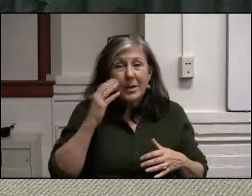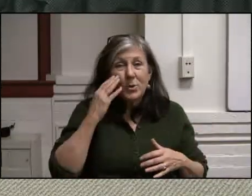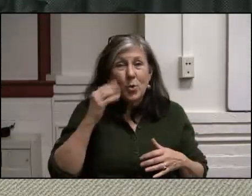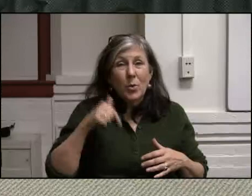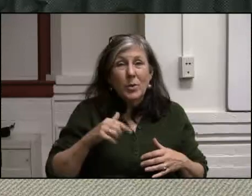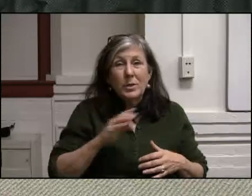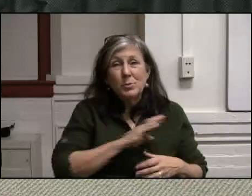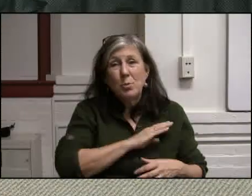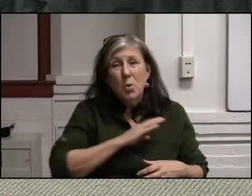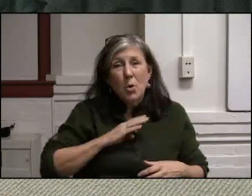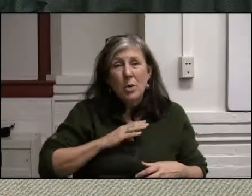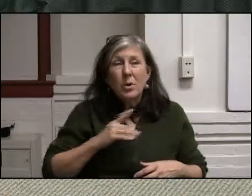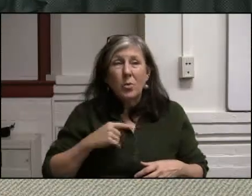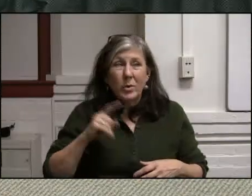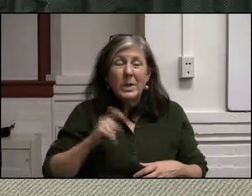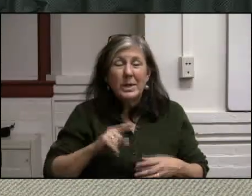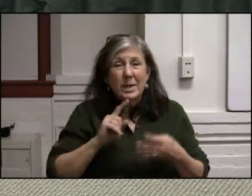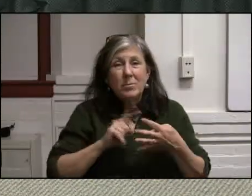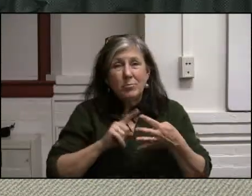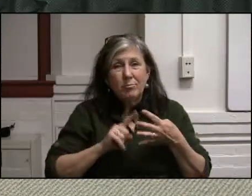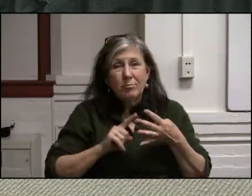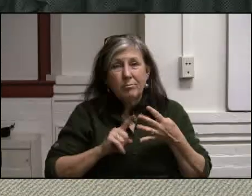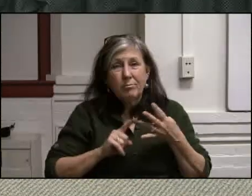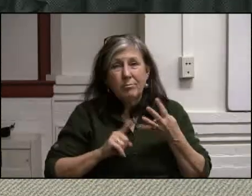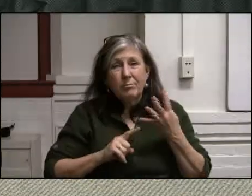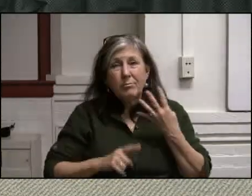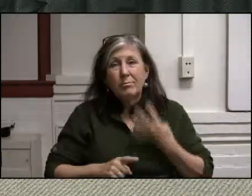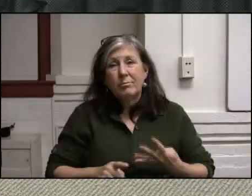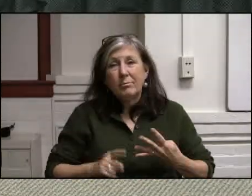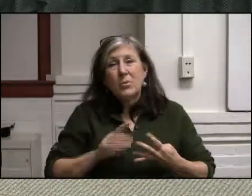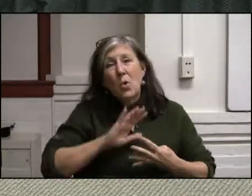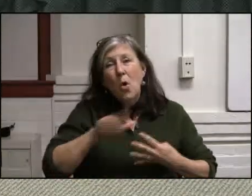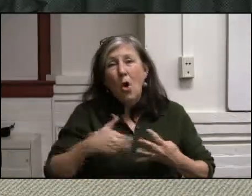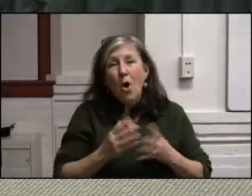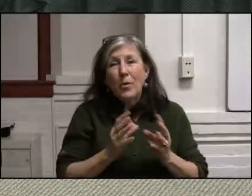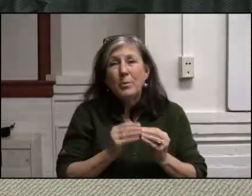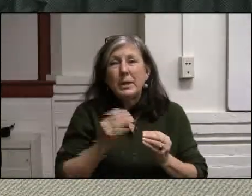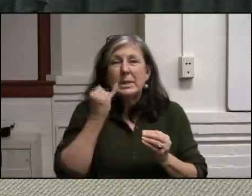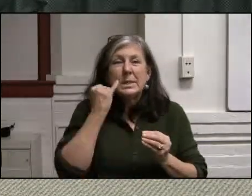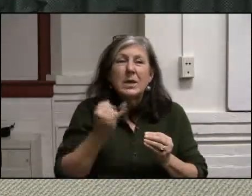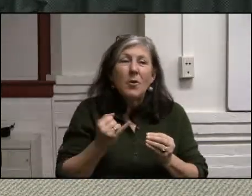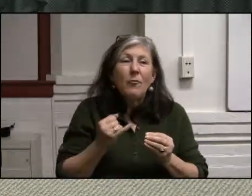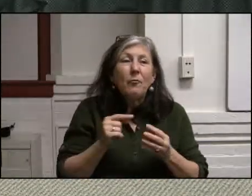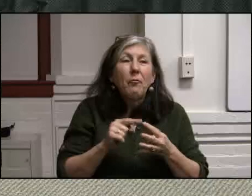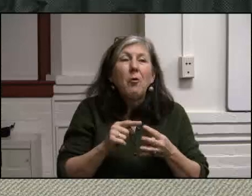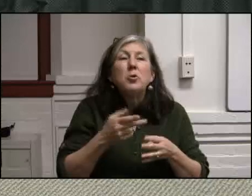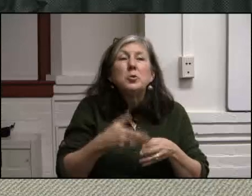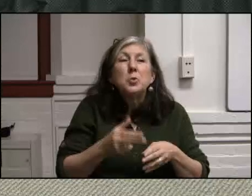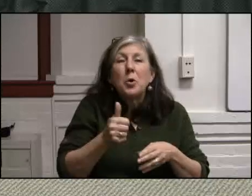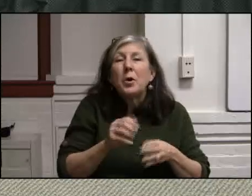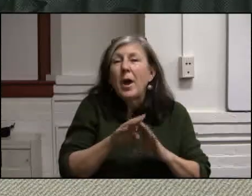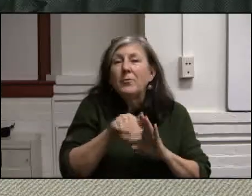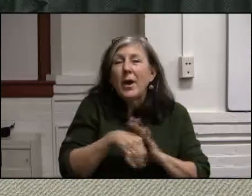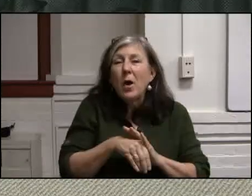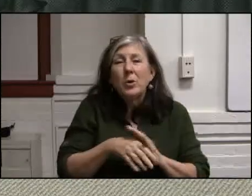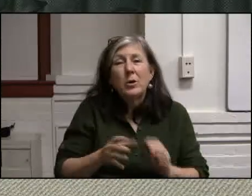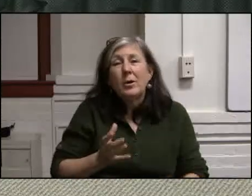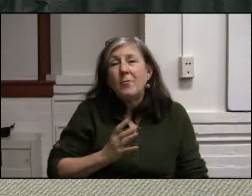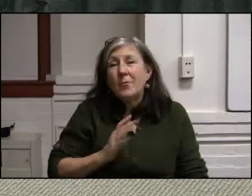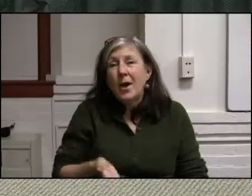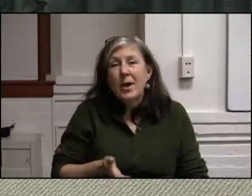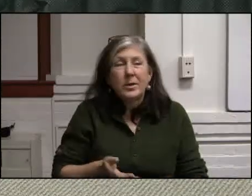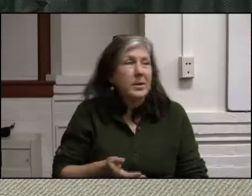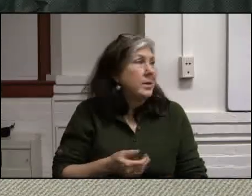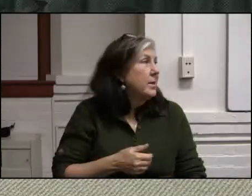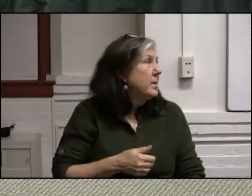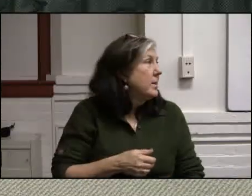single one of these meetings. Yep. And if some of those meetings we get to go home half an hour earlier than we thought we might, then so be it. Daniel, I'm concerned